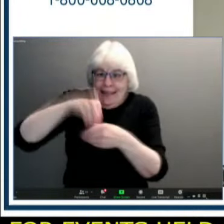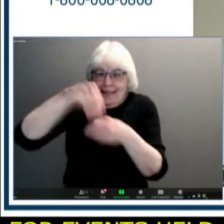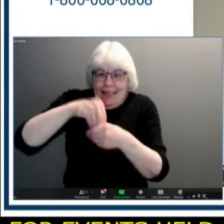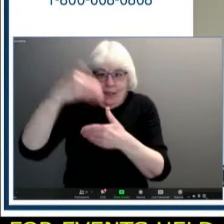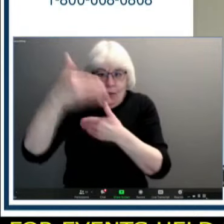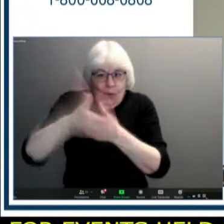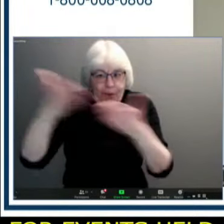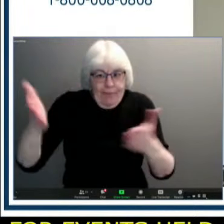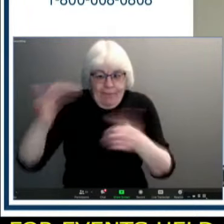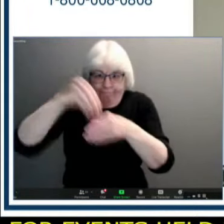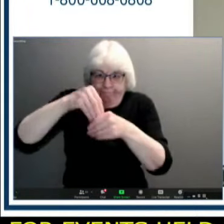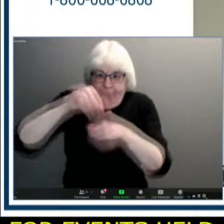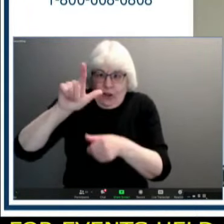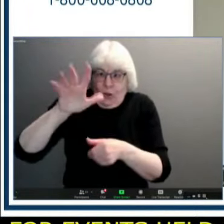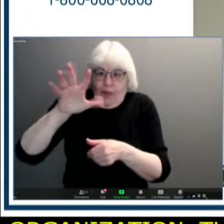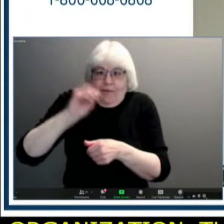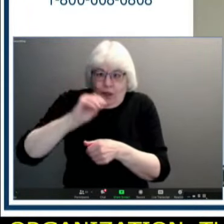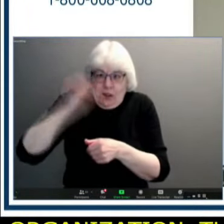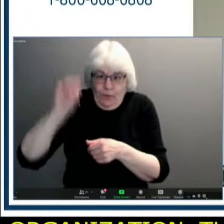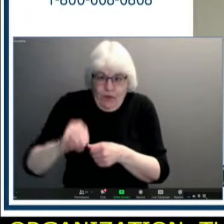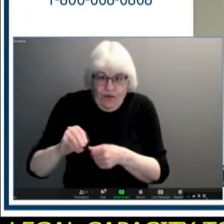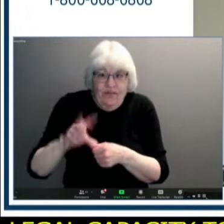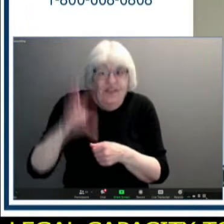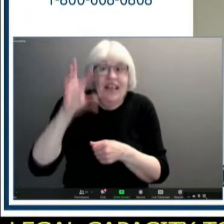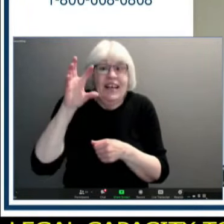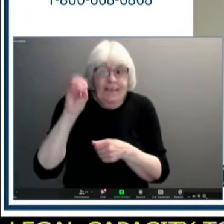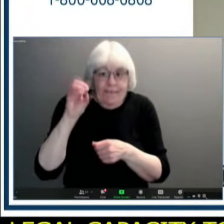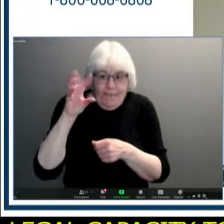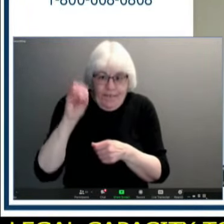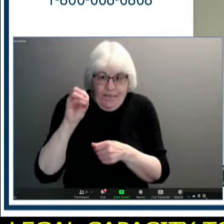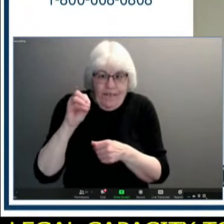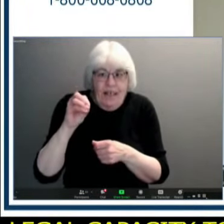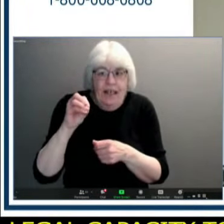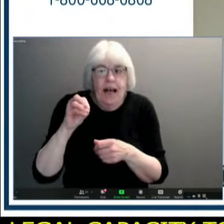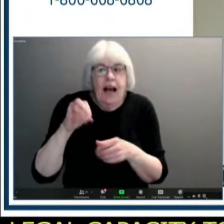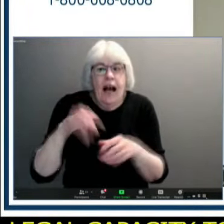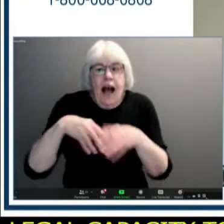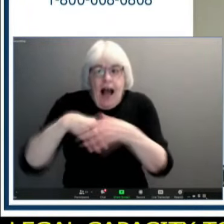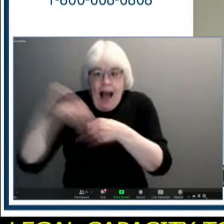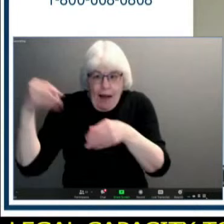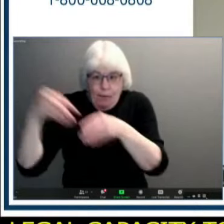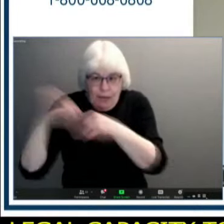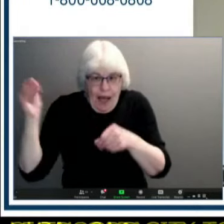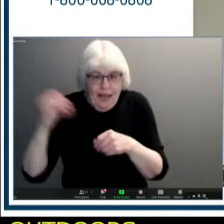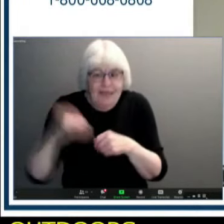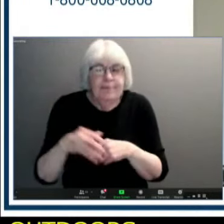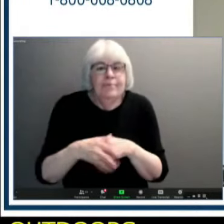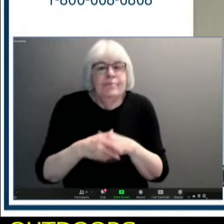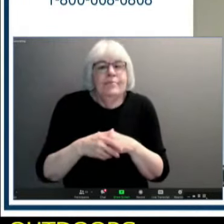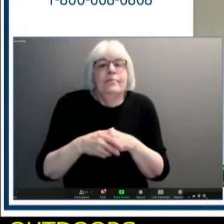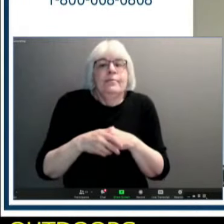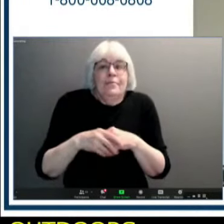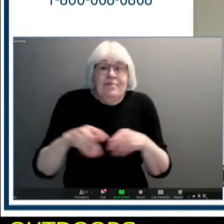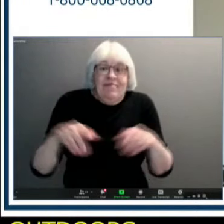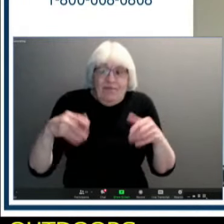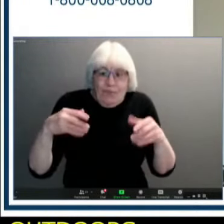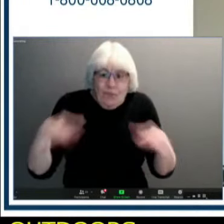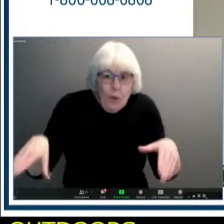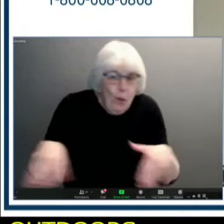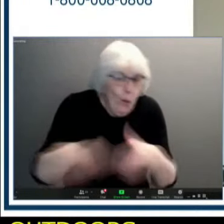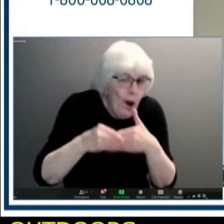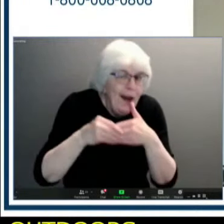and outdoors. So this includes things like faith services, wedding ceremonies, funerals and associated